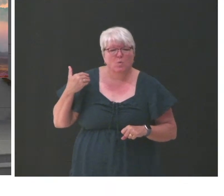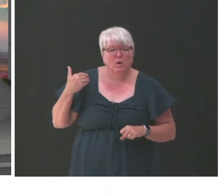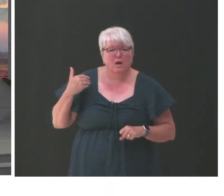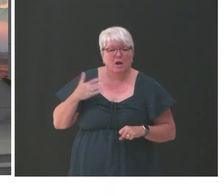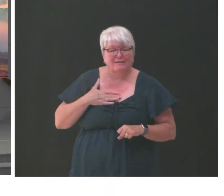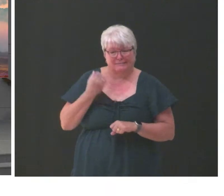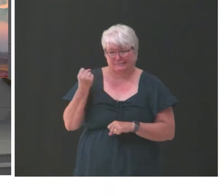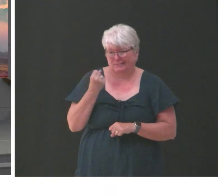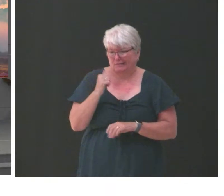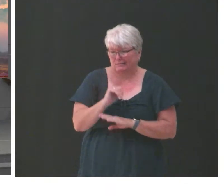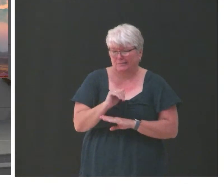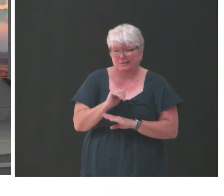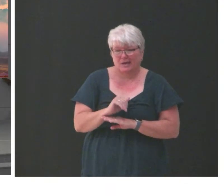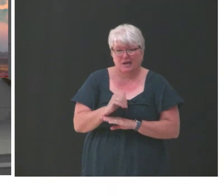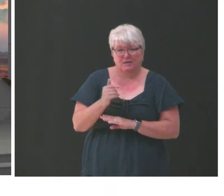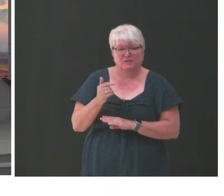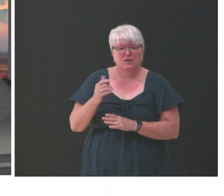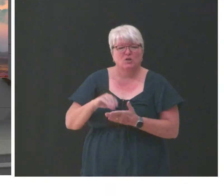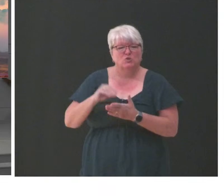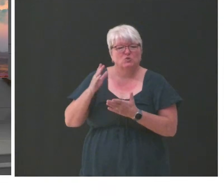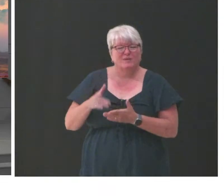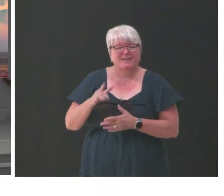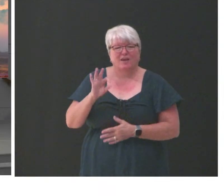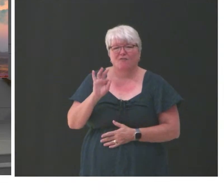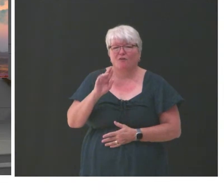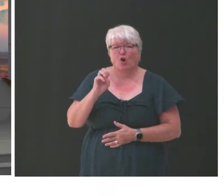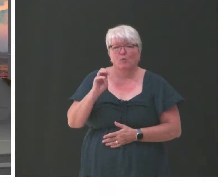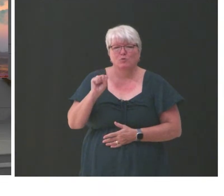on a Saturday night, stood in a church in Farmers Branch, Texas,